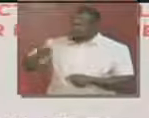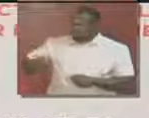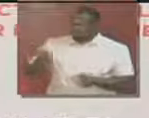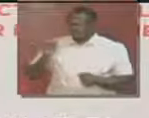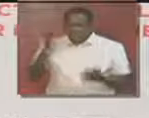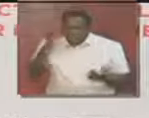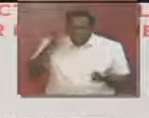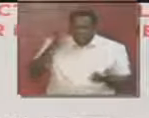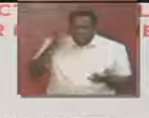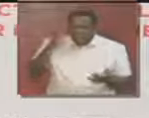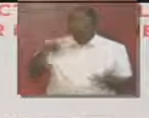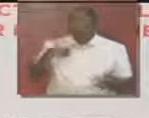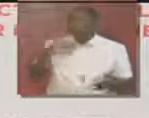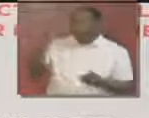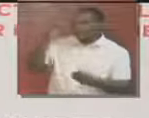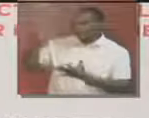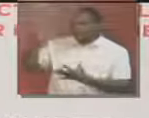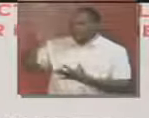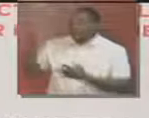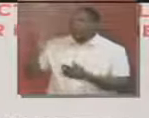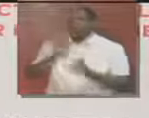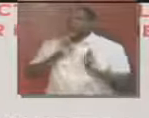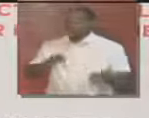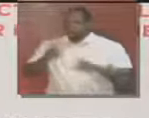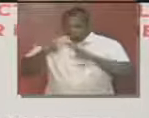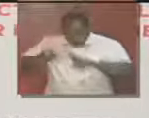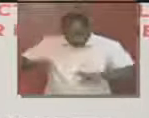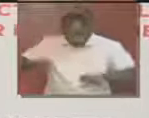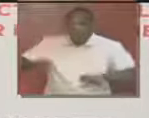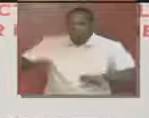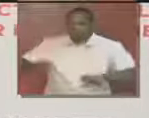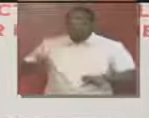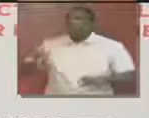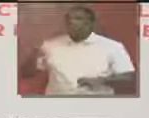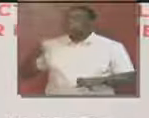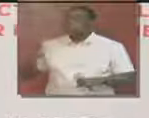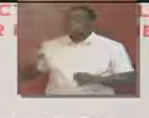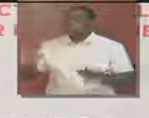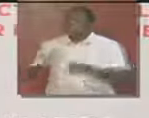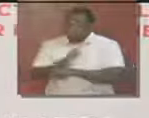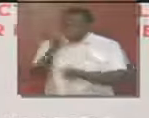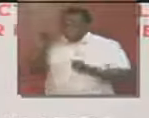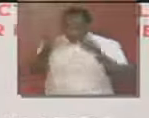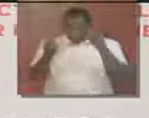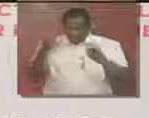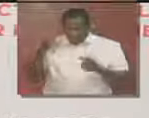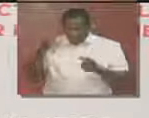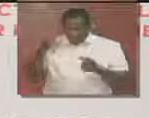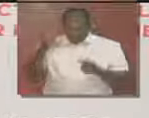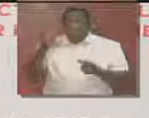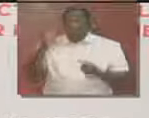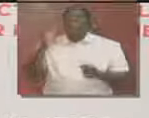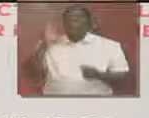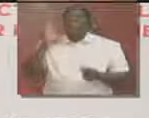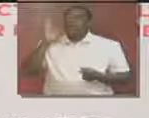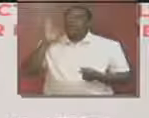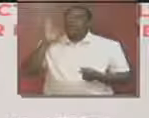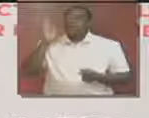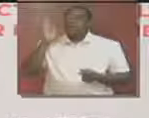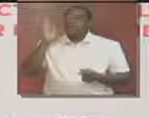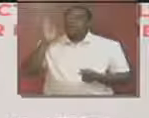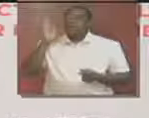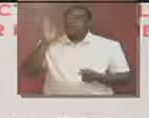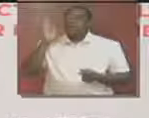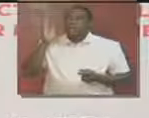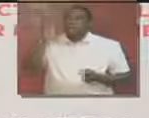currently assessing reports on this, and as soon as WHO has gained a full understanding, then any changes to the